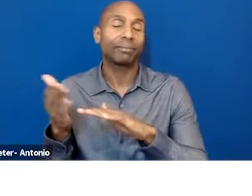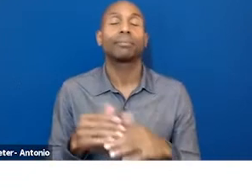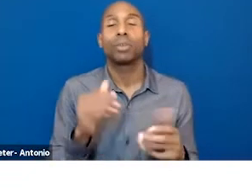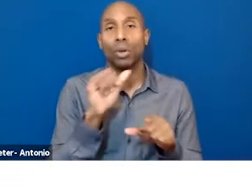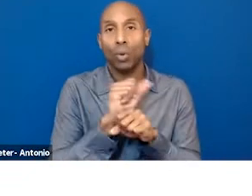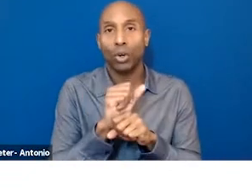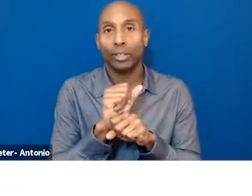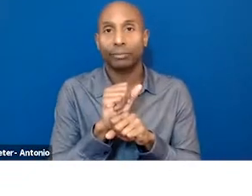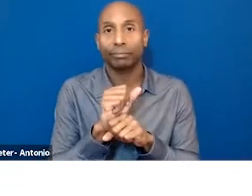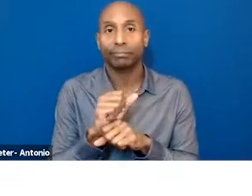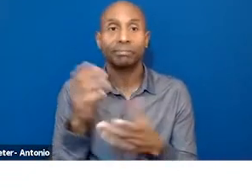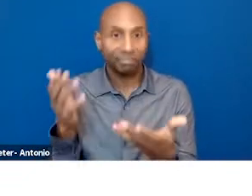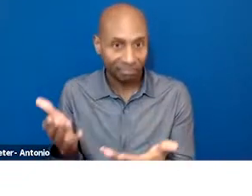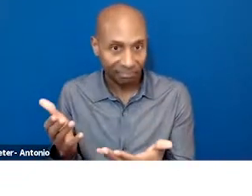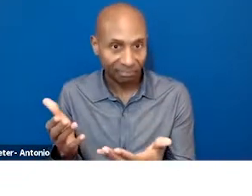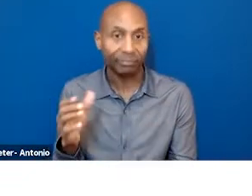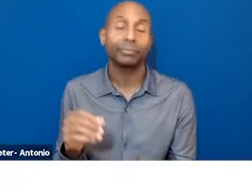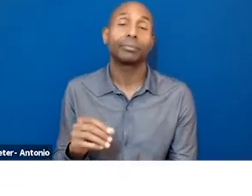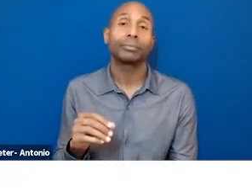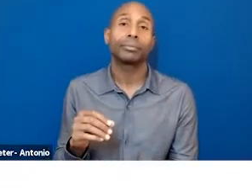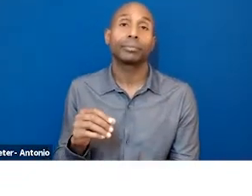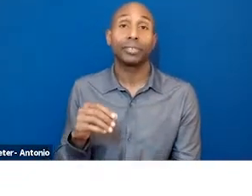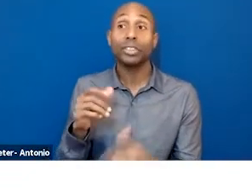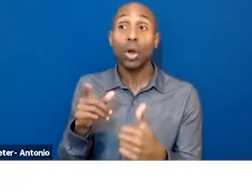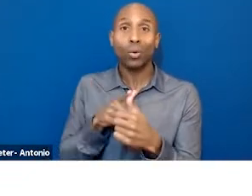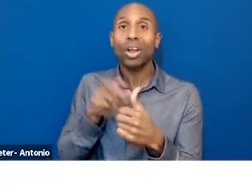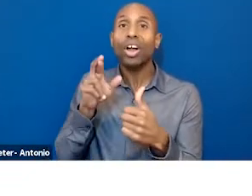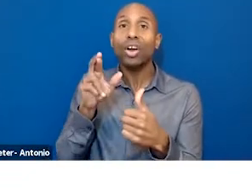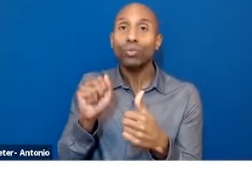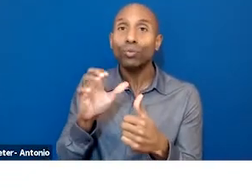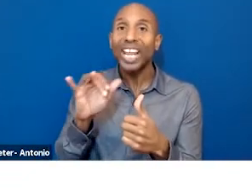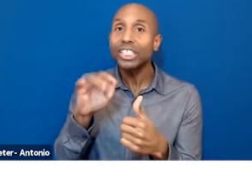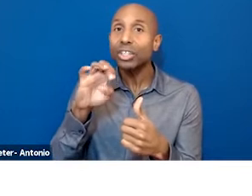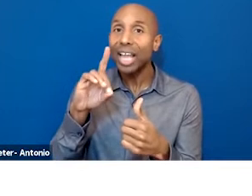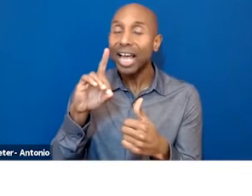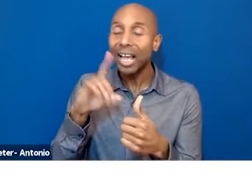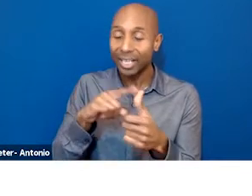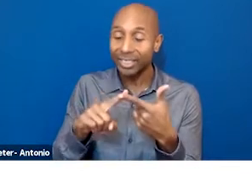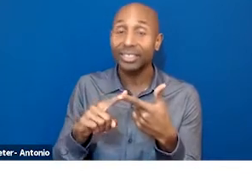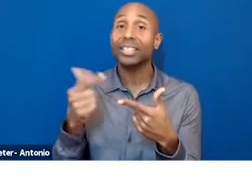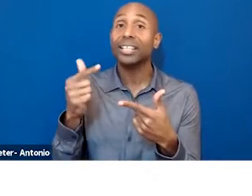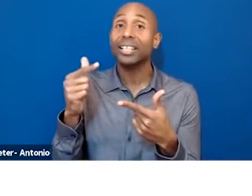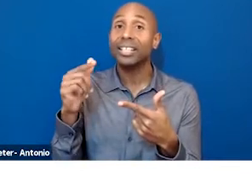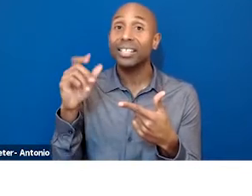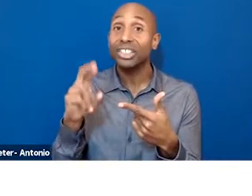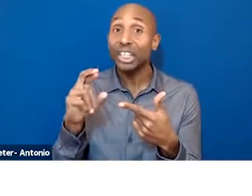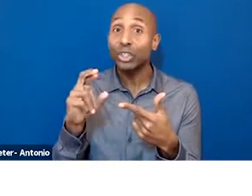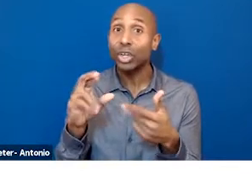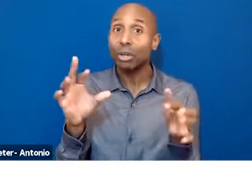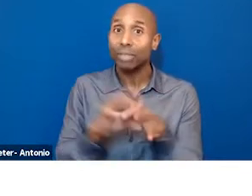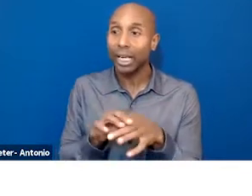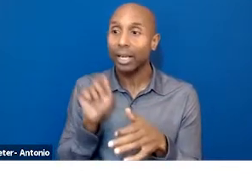The racialized, gendered, and sexualized association of apparel manufacturing with non-Western women and women of